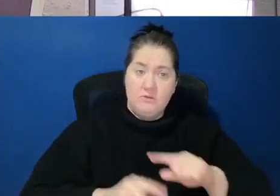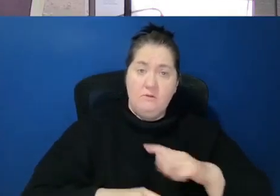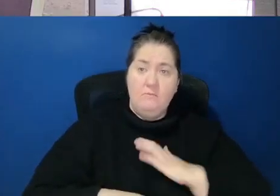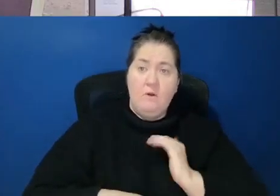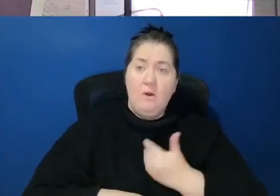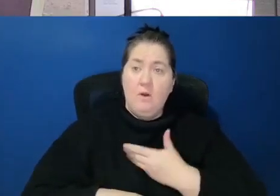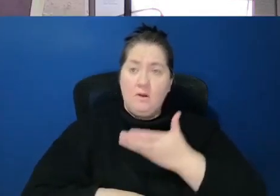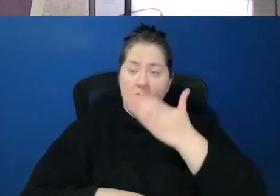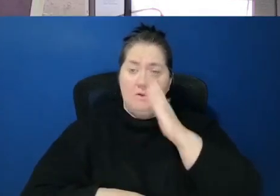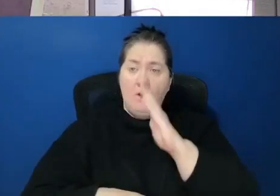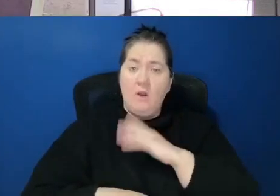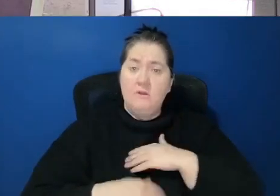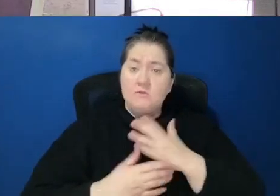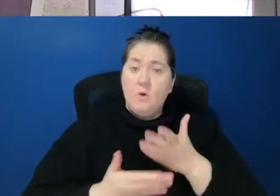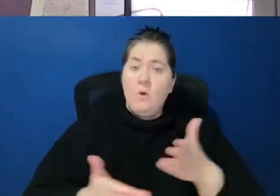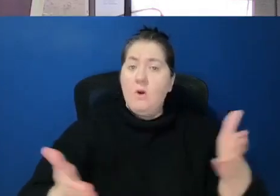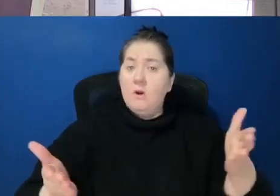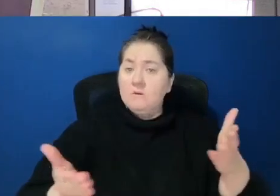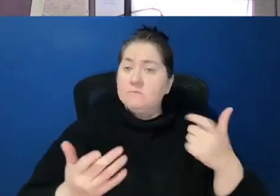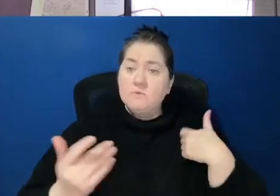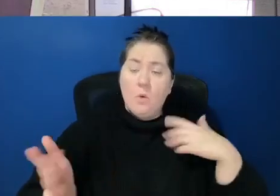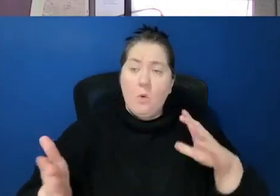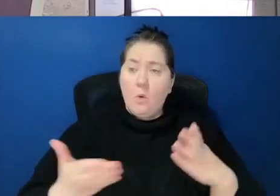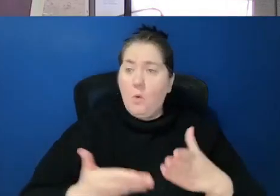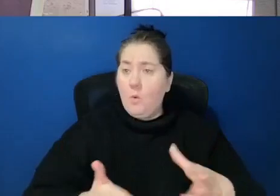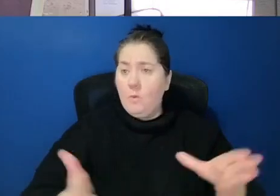arms are open wide.